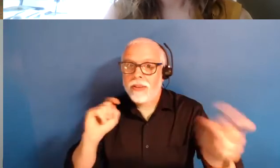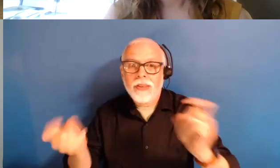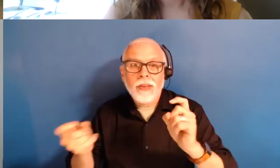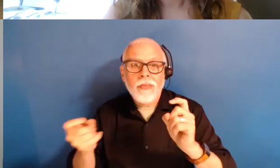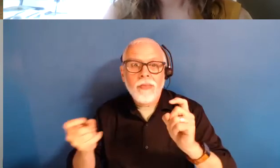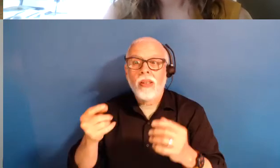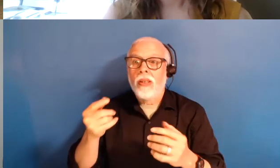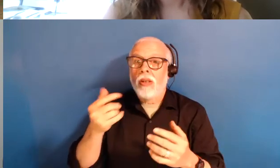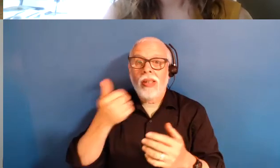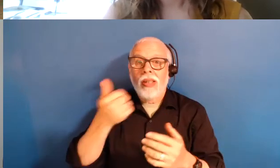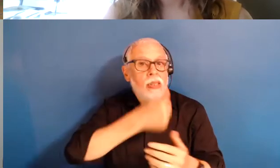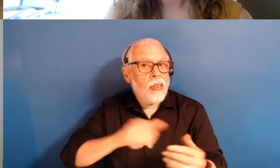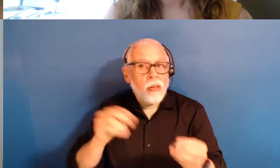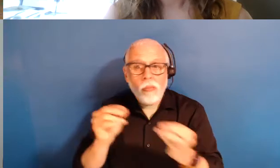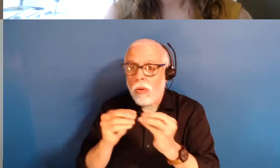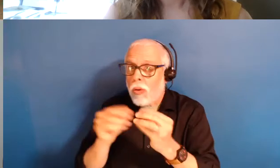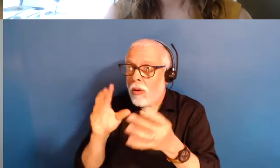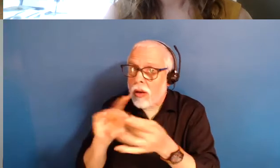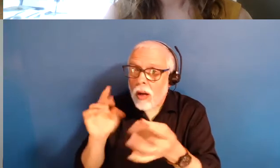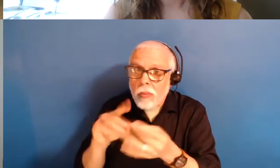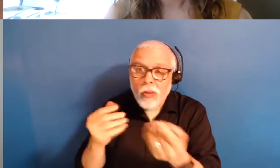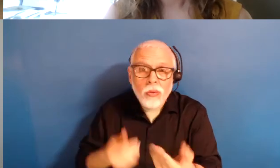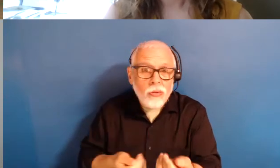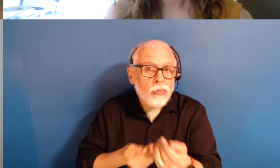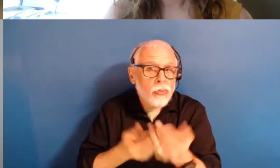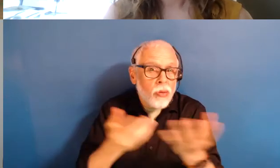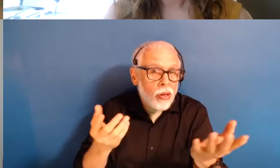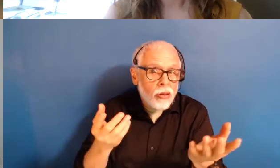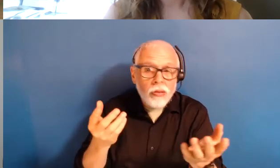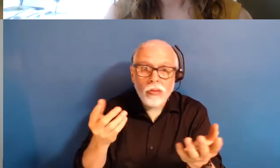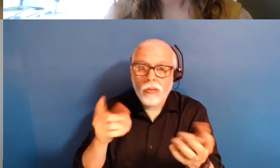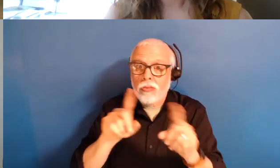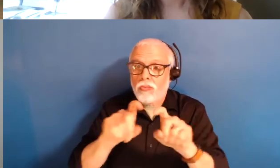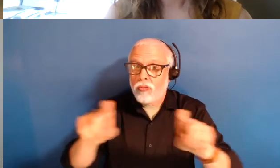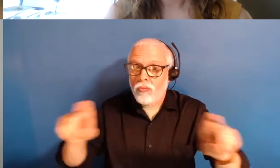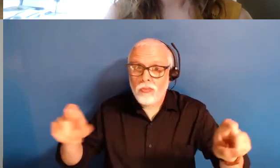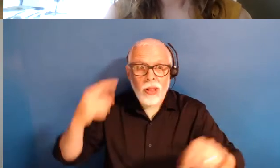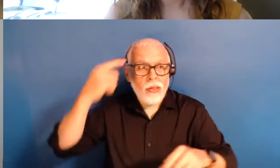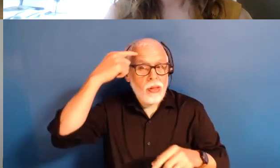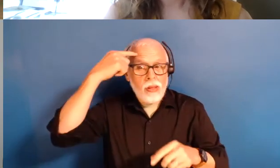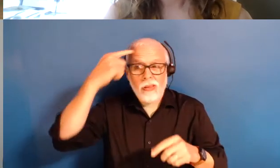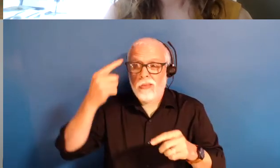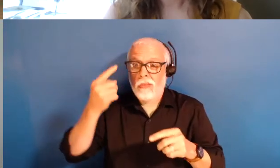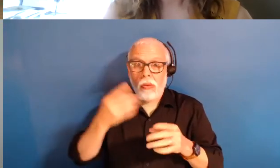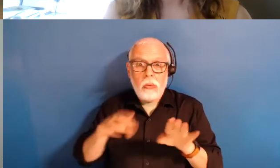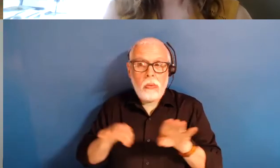Does anybody have anything else that they would like to say? Otherwise, I think we can wrap this up